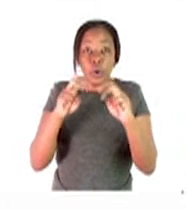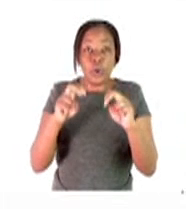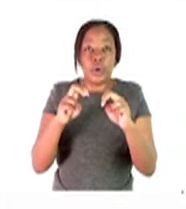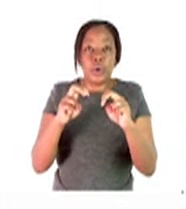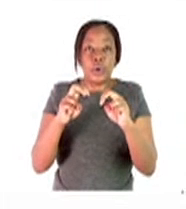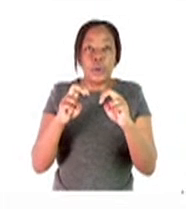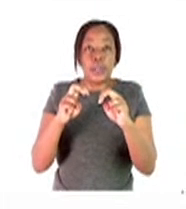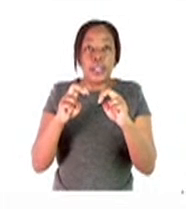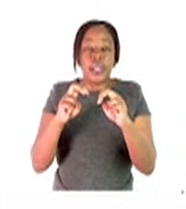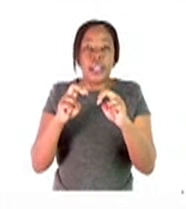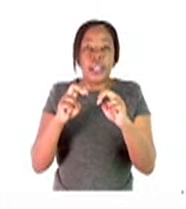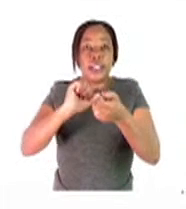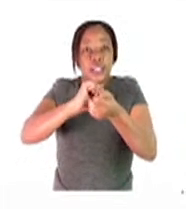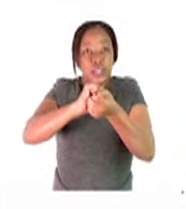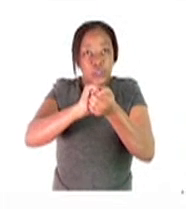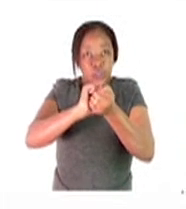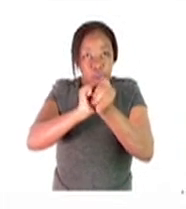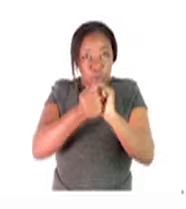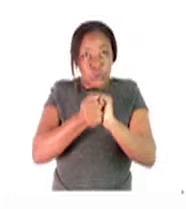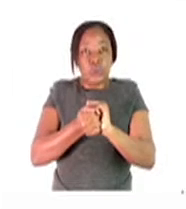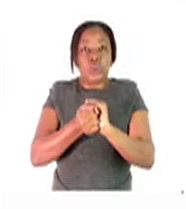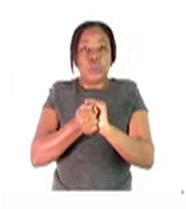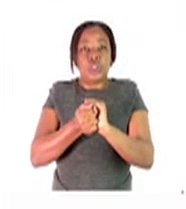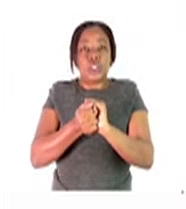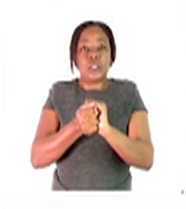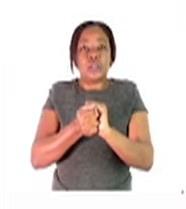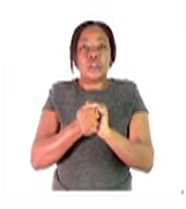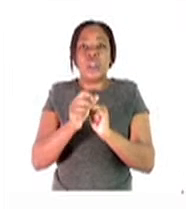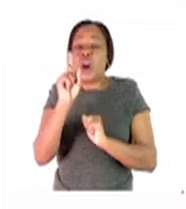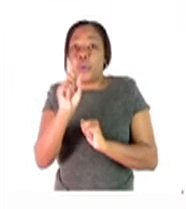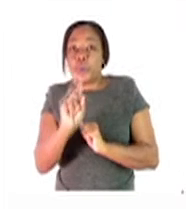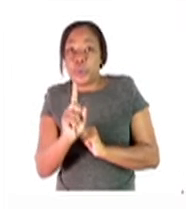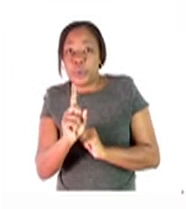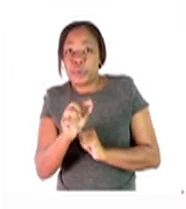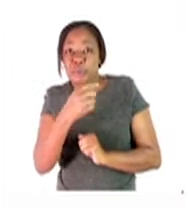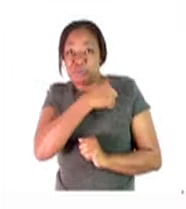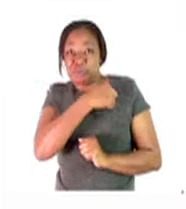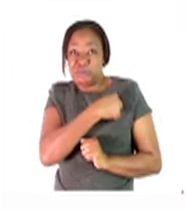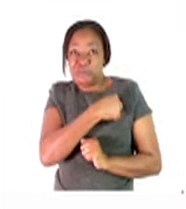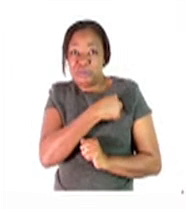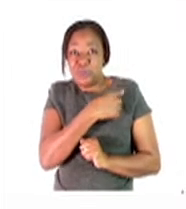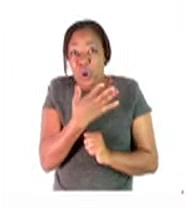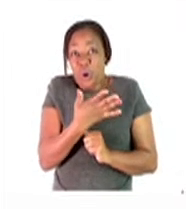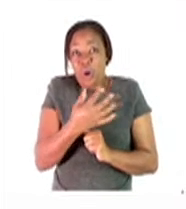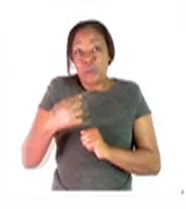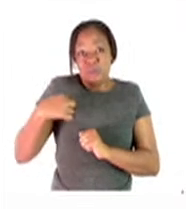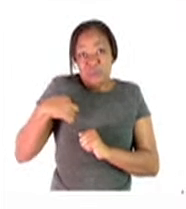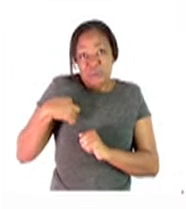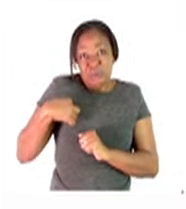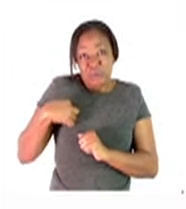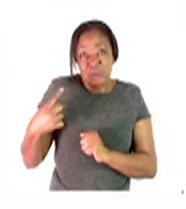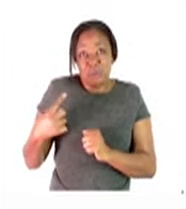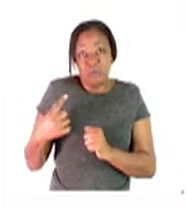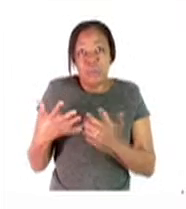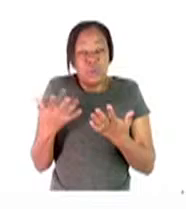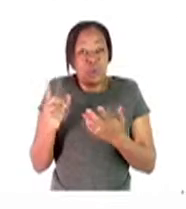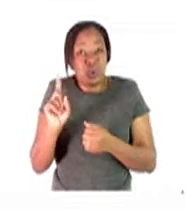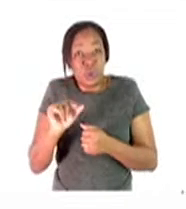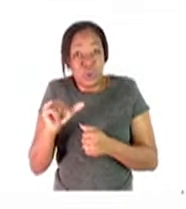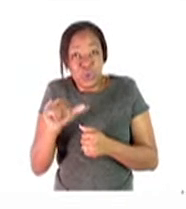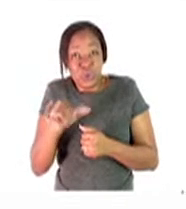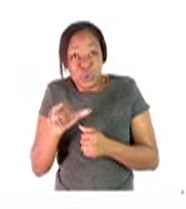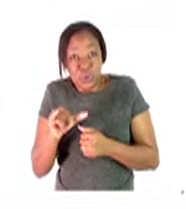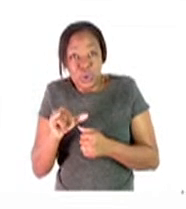and you have to change that gender to the opposite gender. So, for example, in each